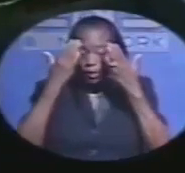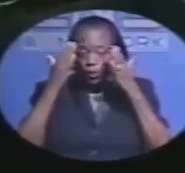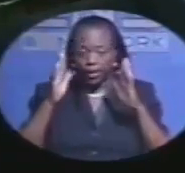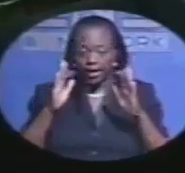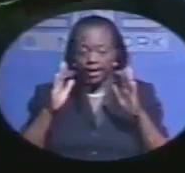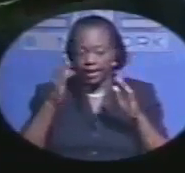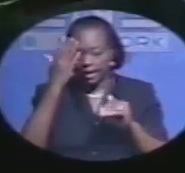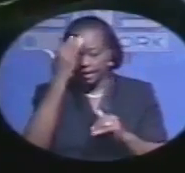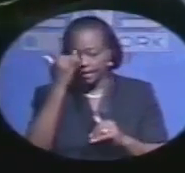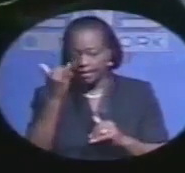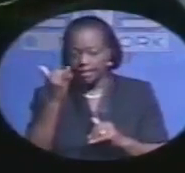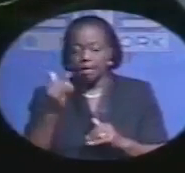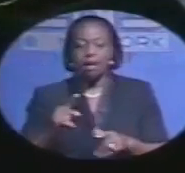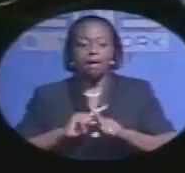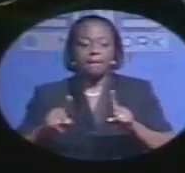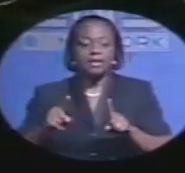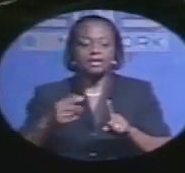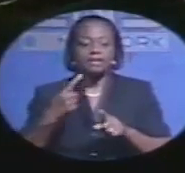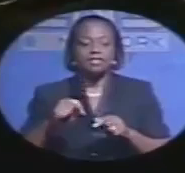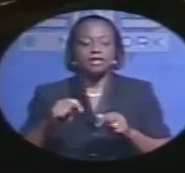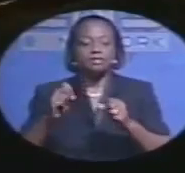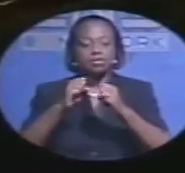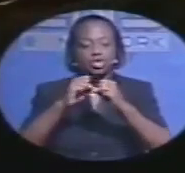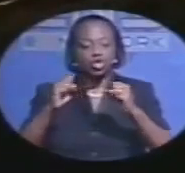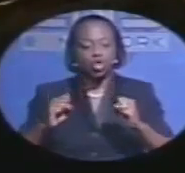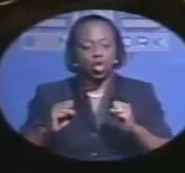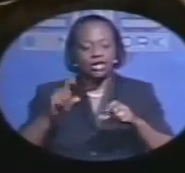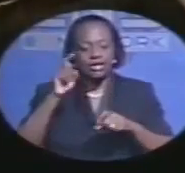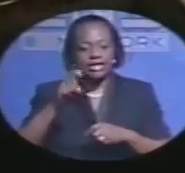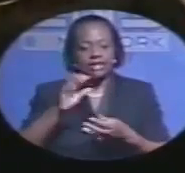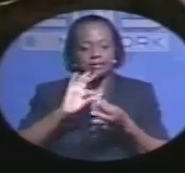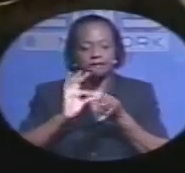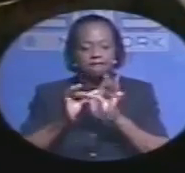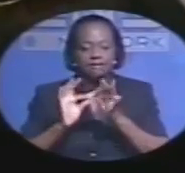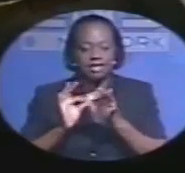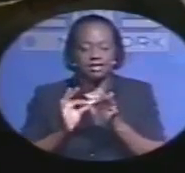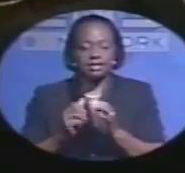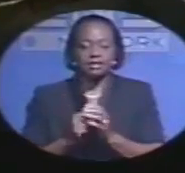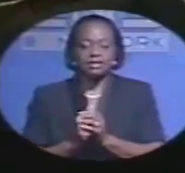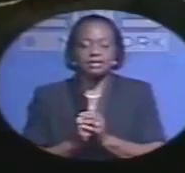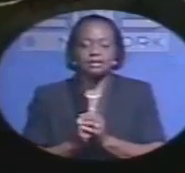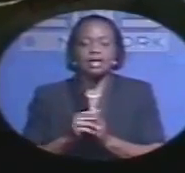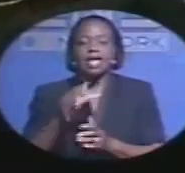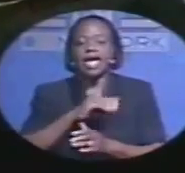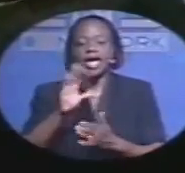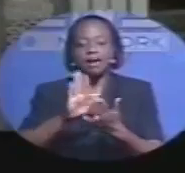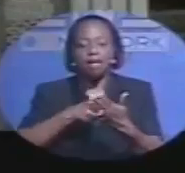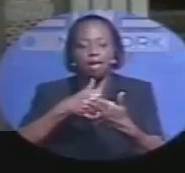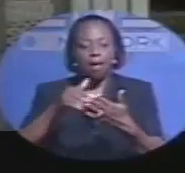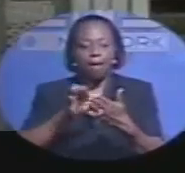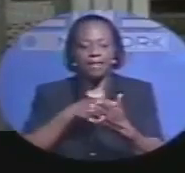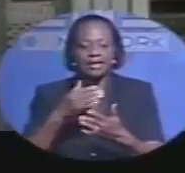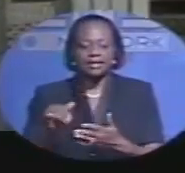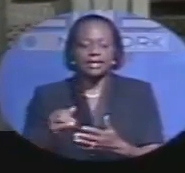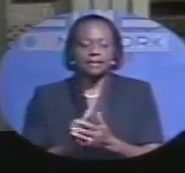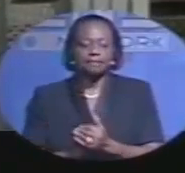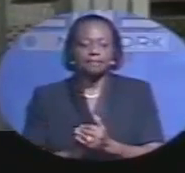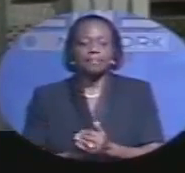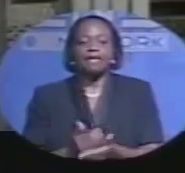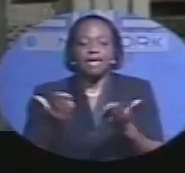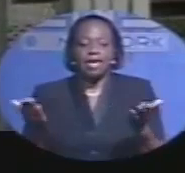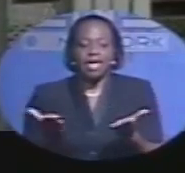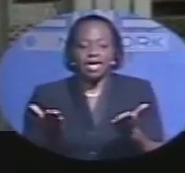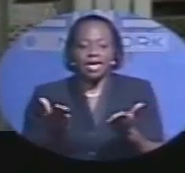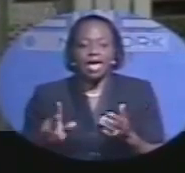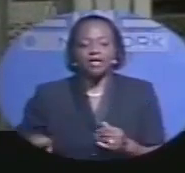stalls themselves need repair generally and painting. Meantime, here at the